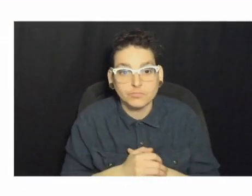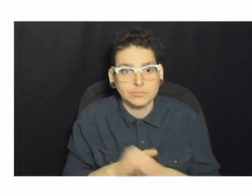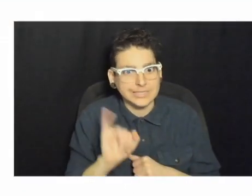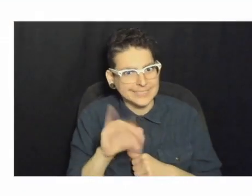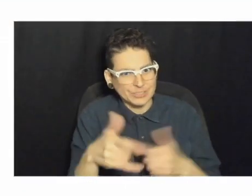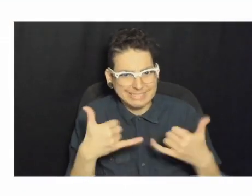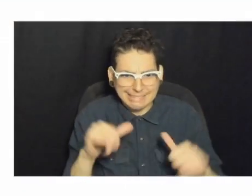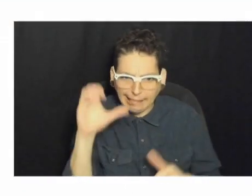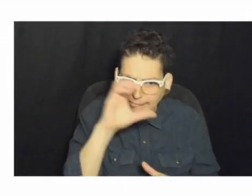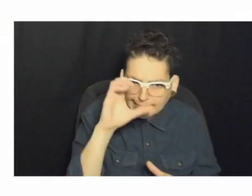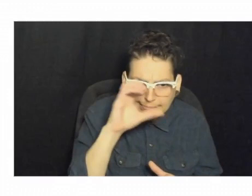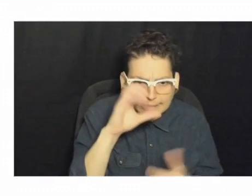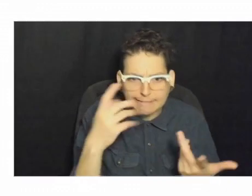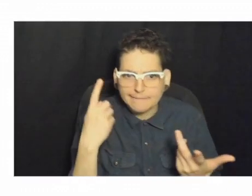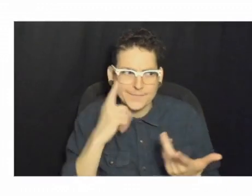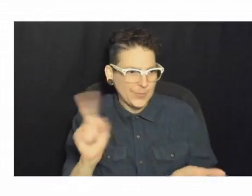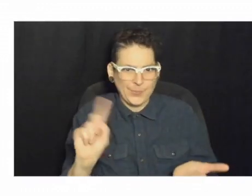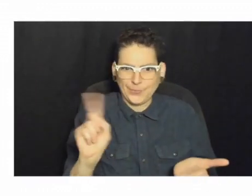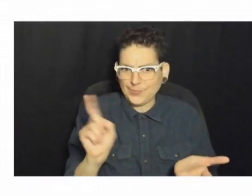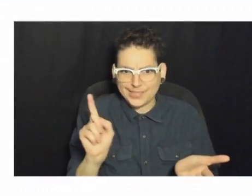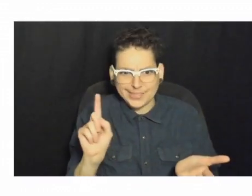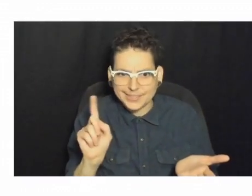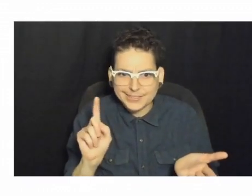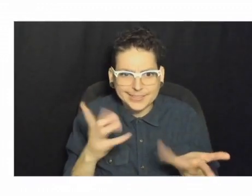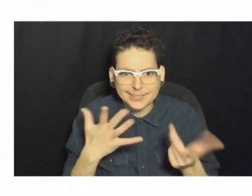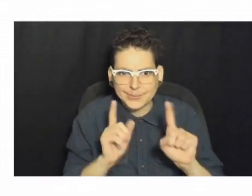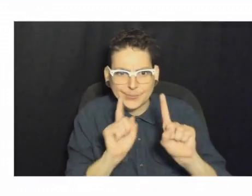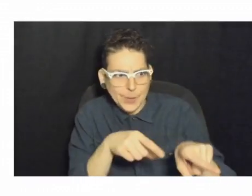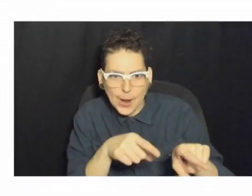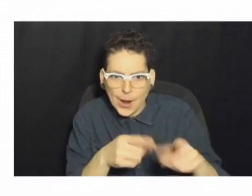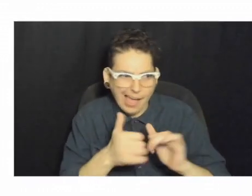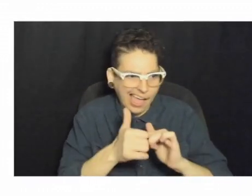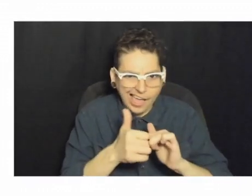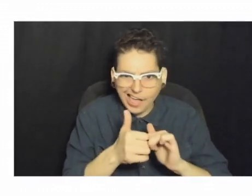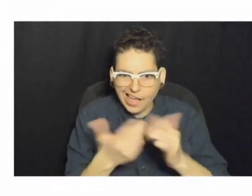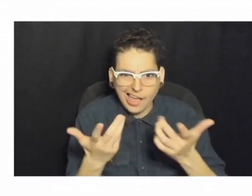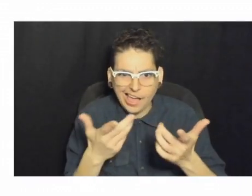if you go to the event page, you can